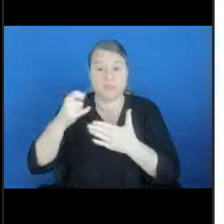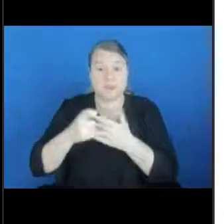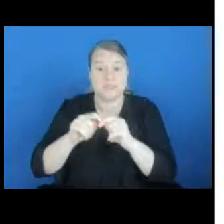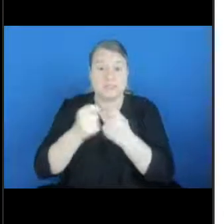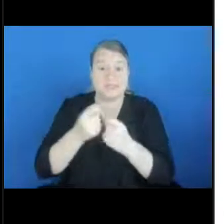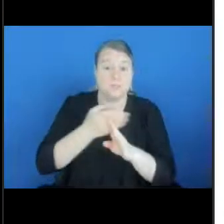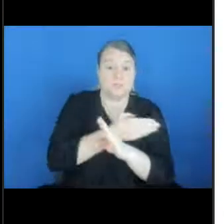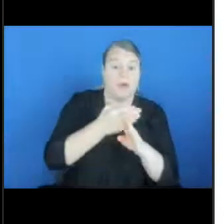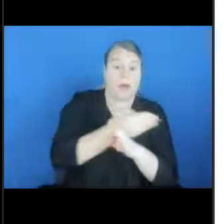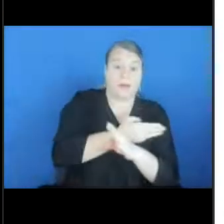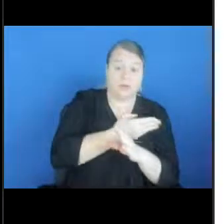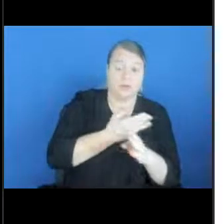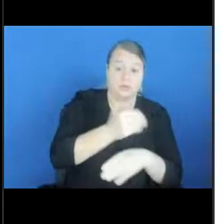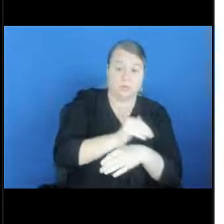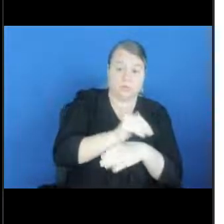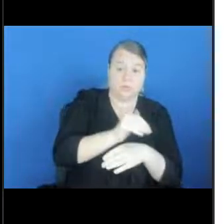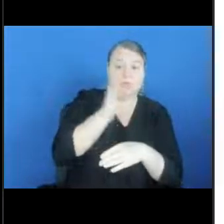slide, please.